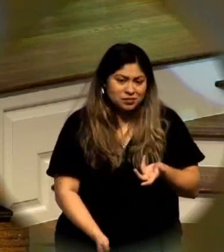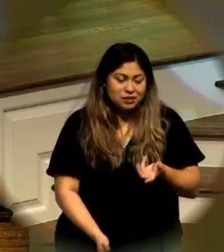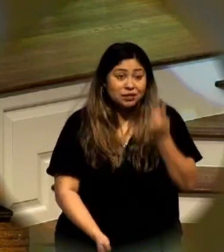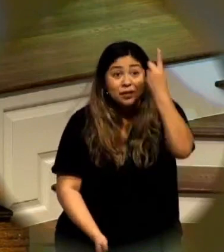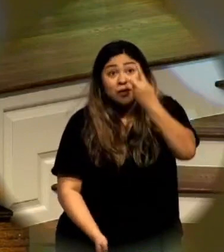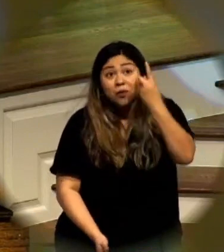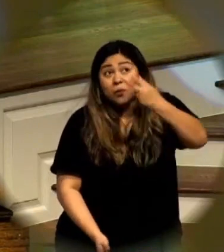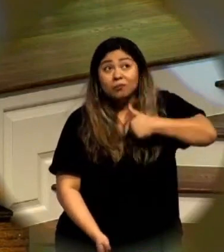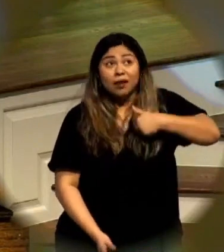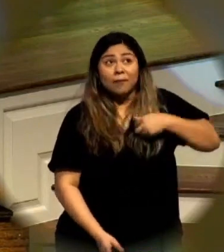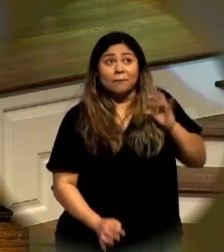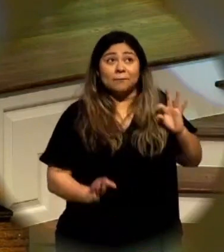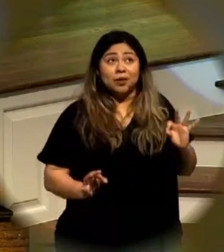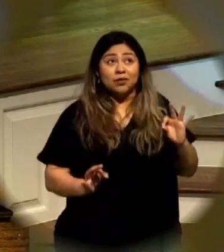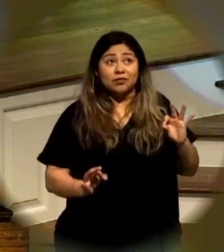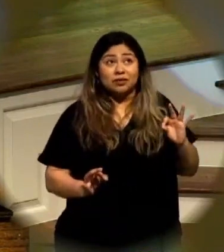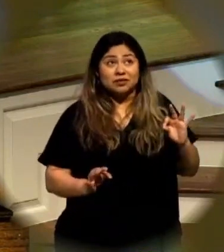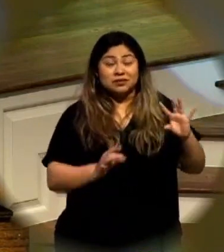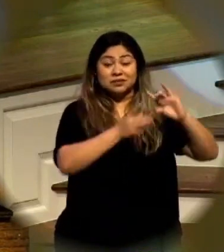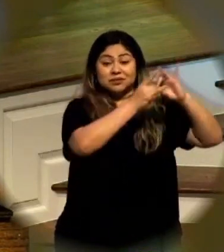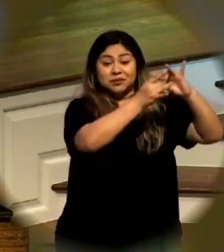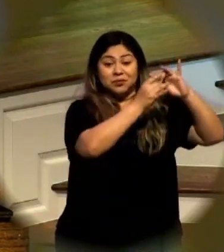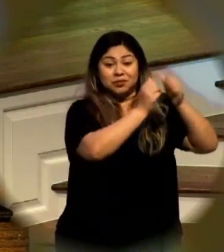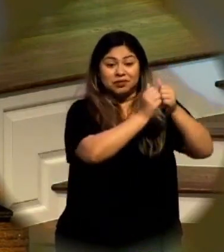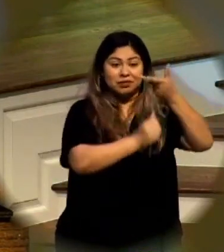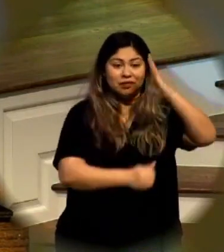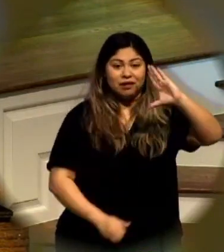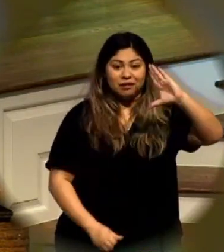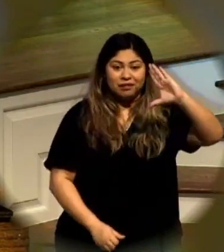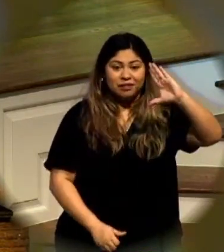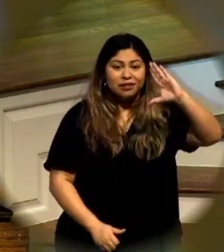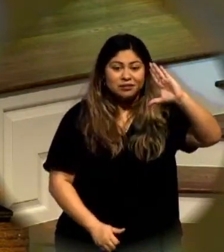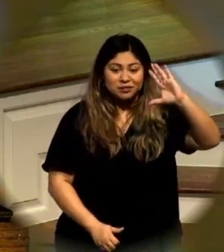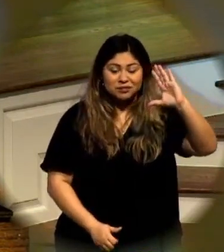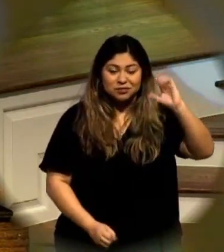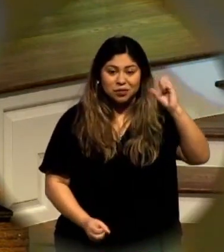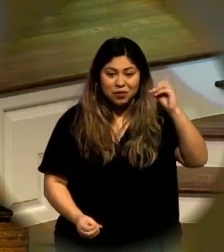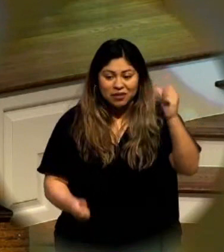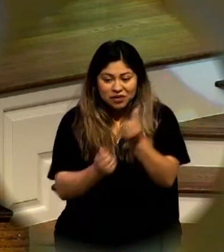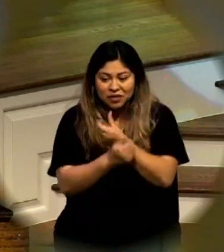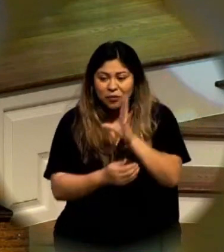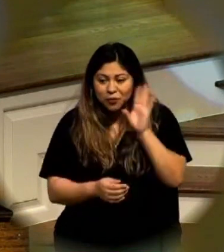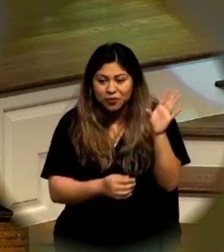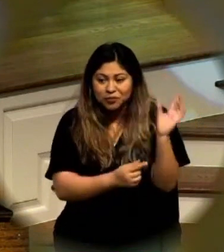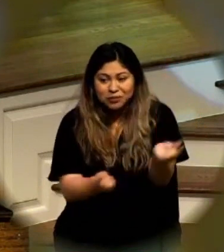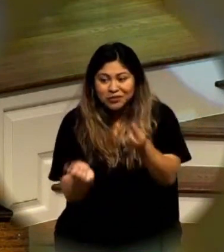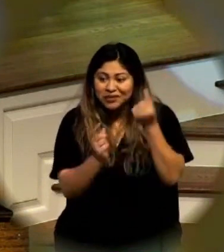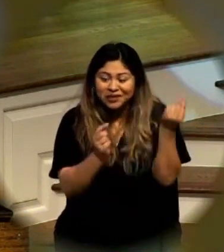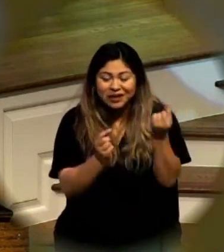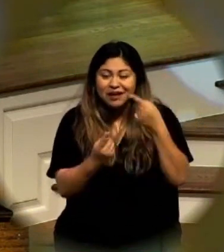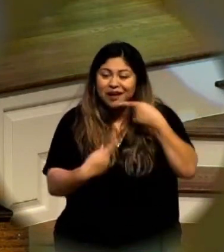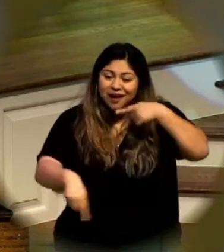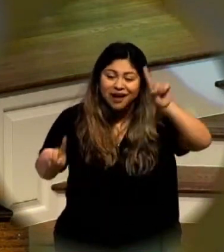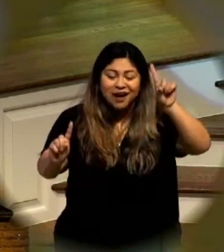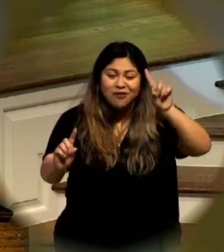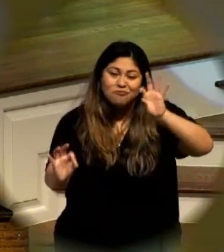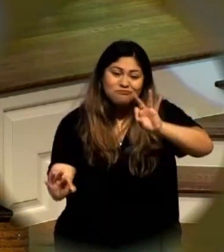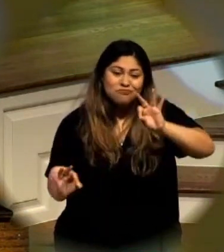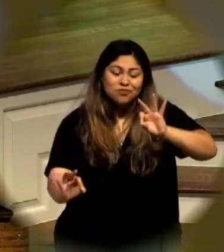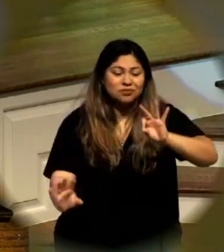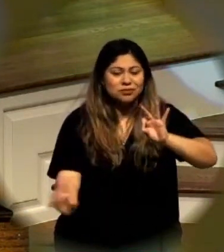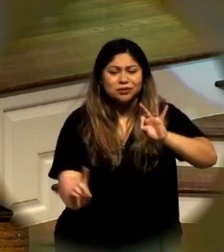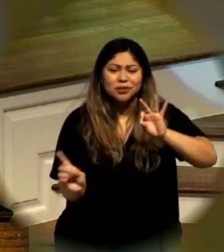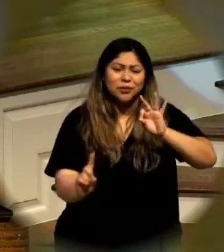with God assures flawless performance of his will. He says, but neither perfect communion nor